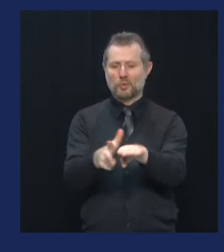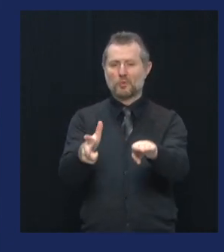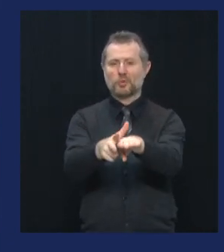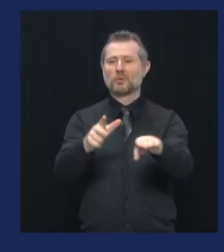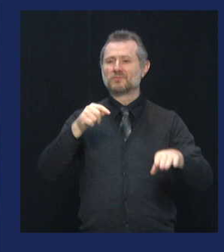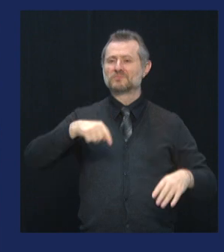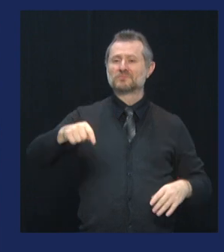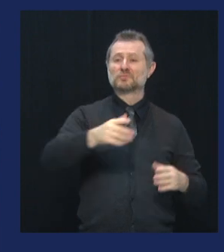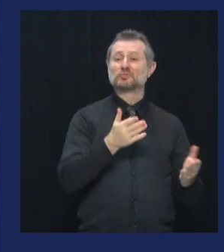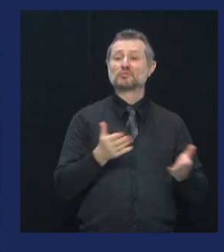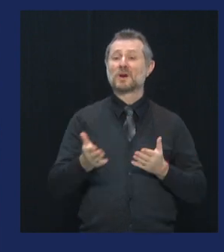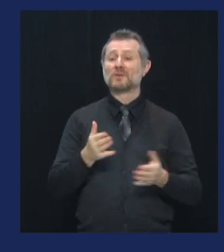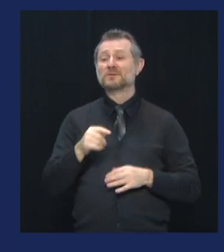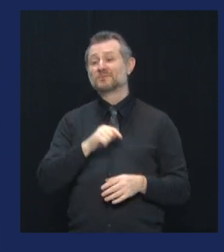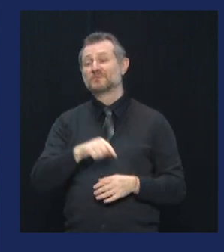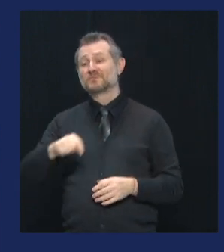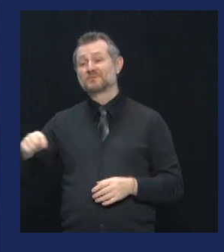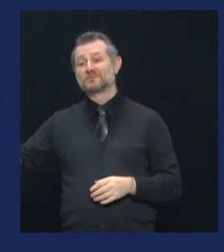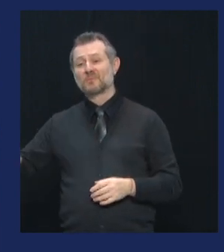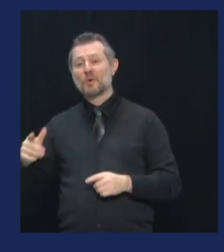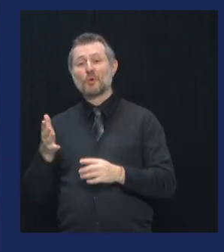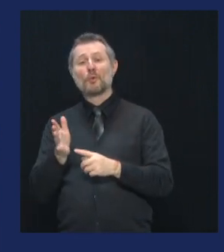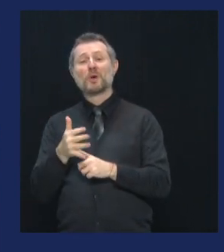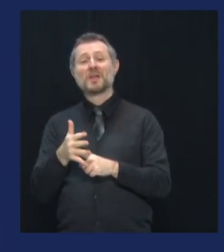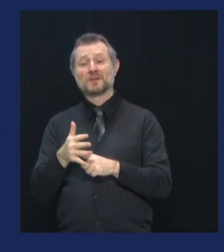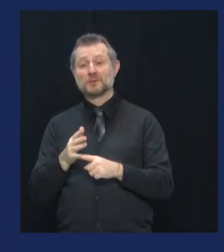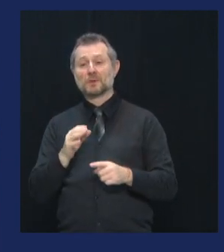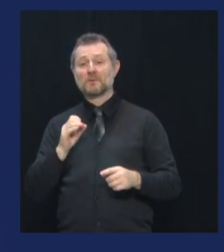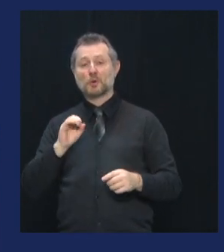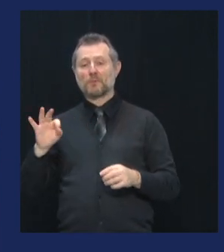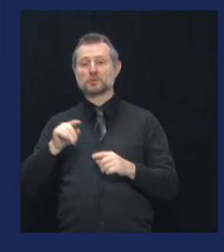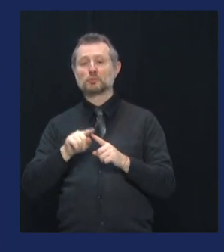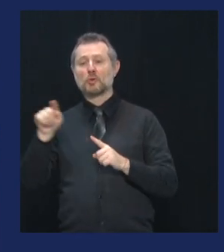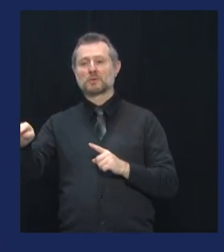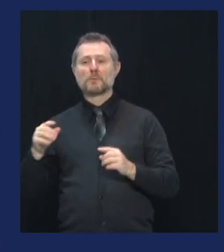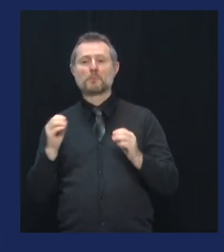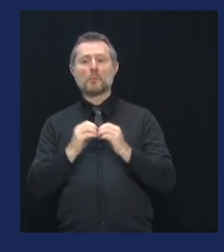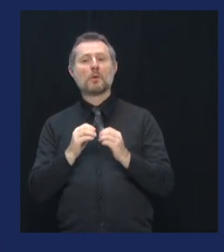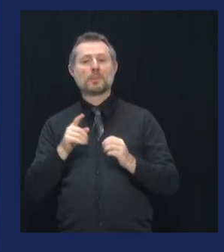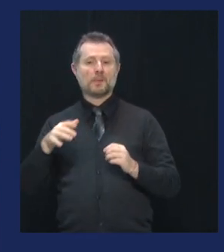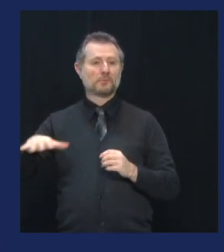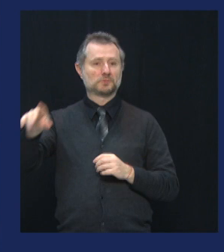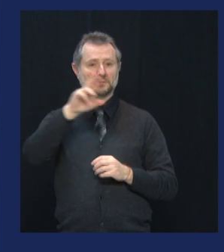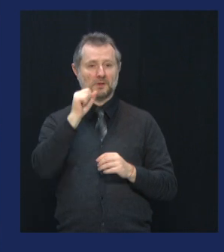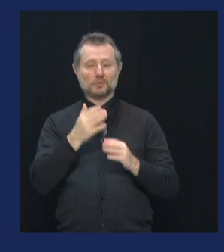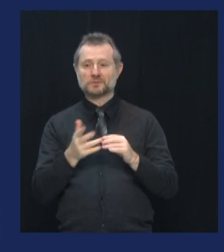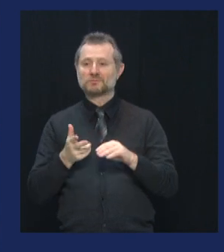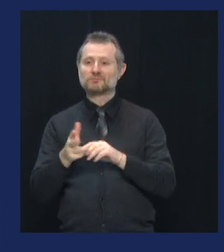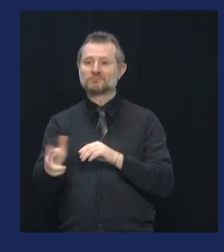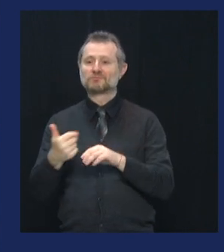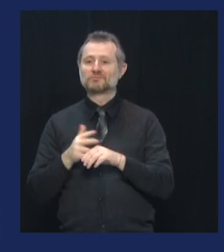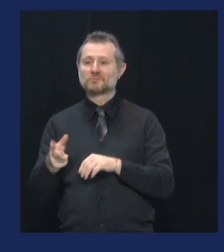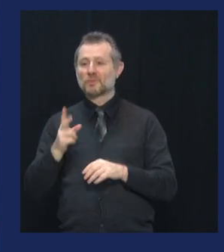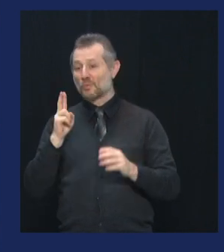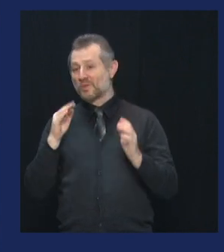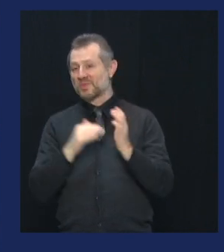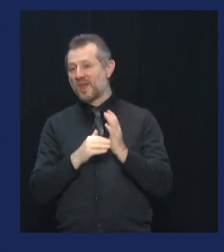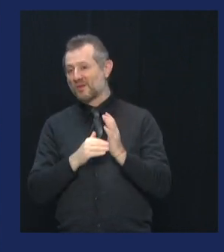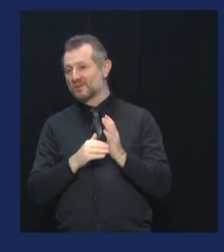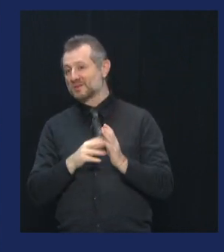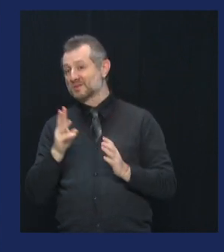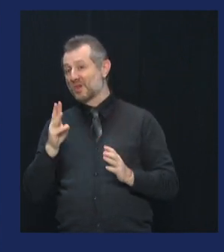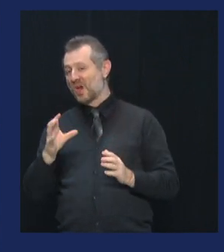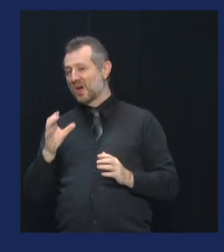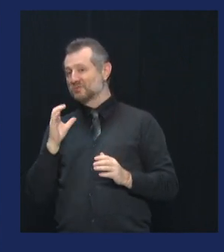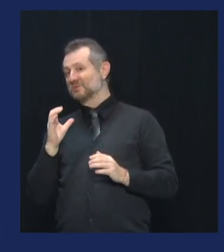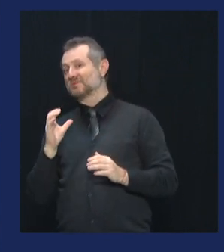any other state. These new ports will create 2,600 long and short-term jobs and leverage